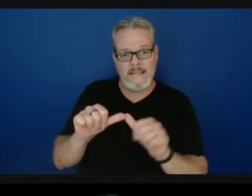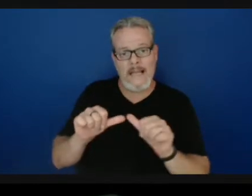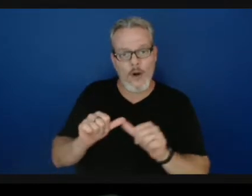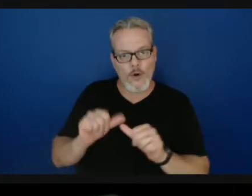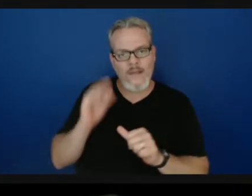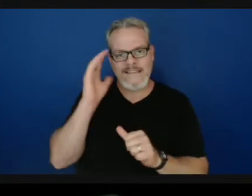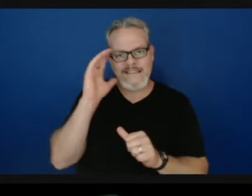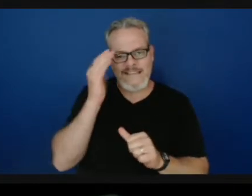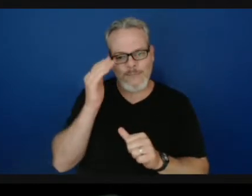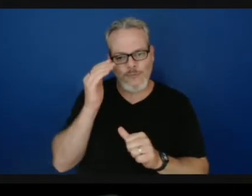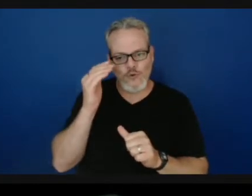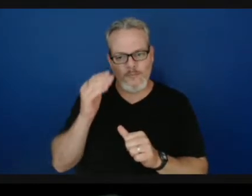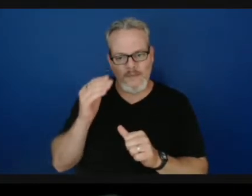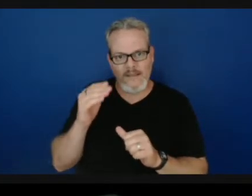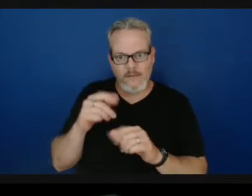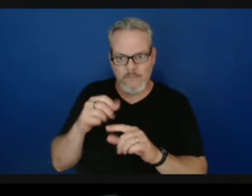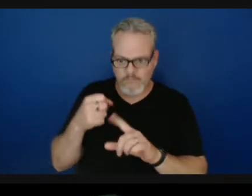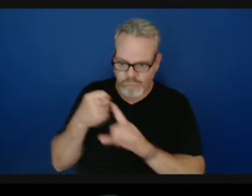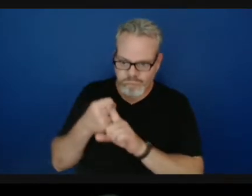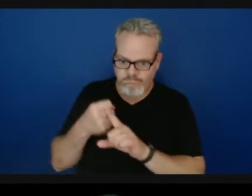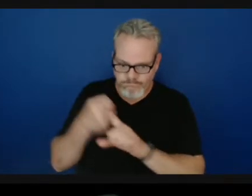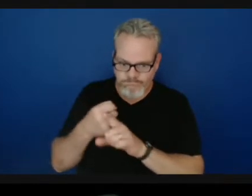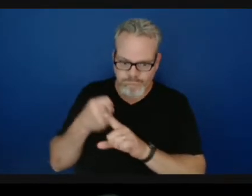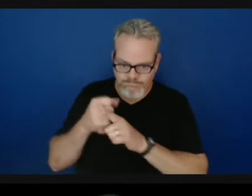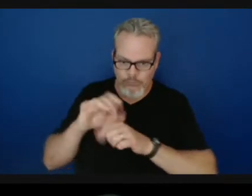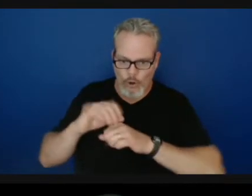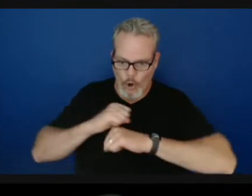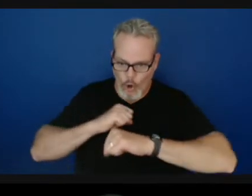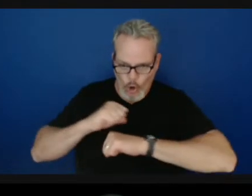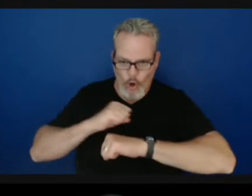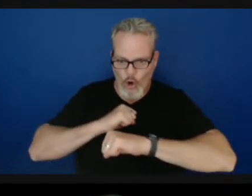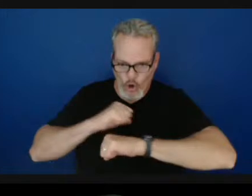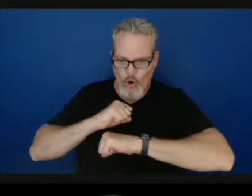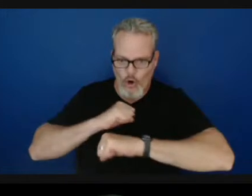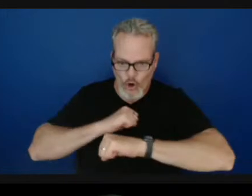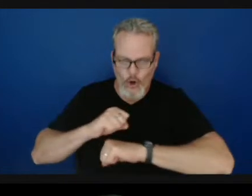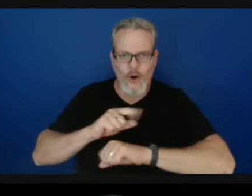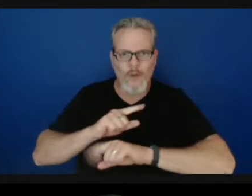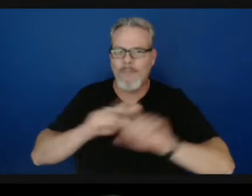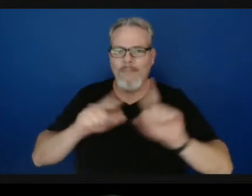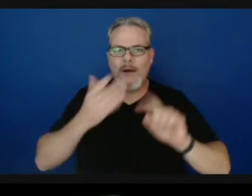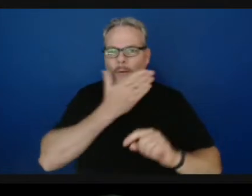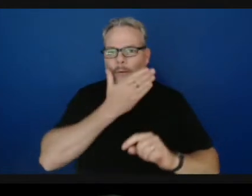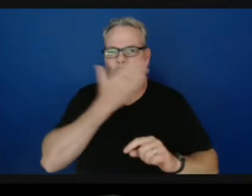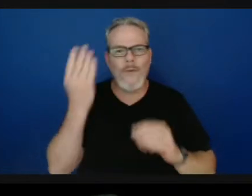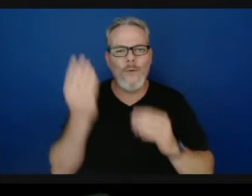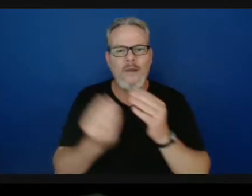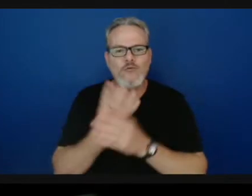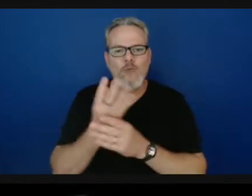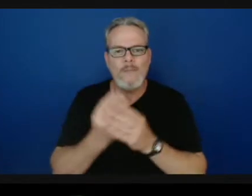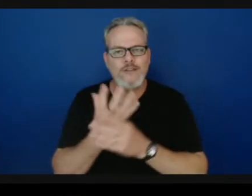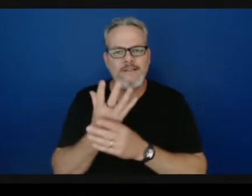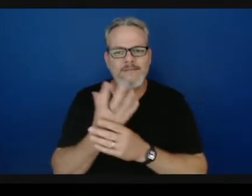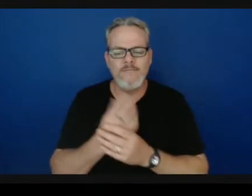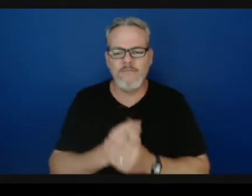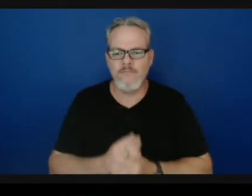able to withstand a lot of earthquakes without interruption. And in fact, if I go back to, I don't know if I have it on the screen here, but if